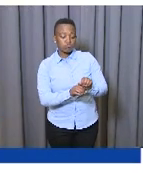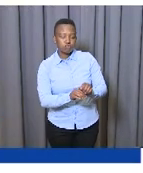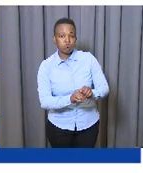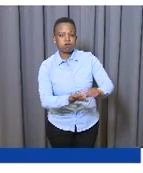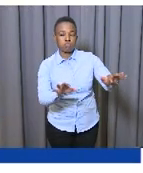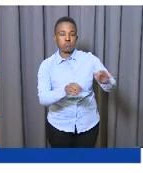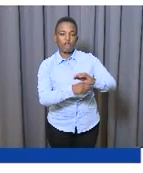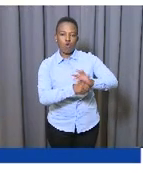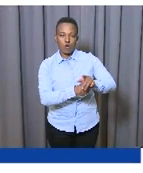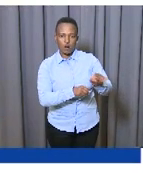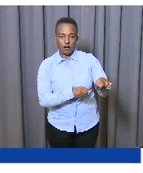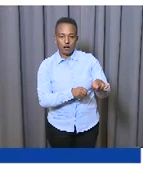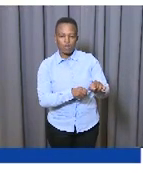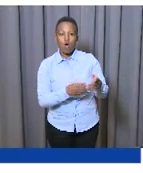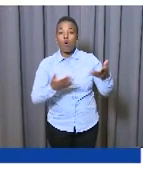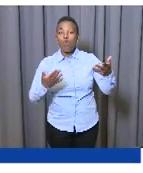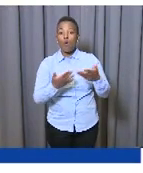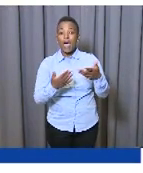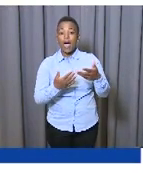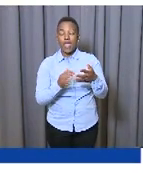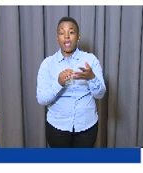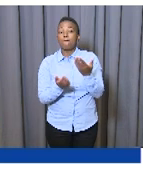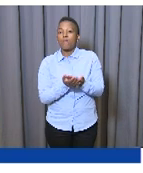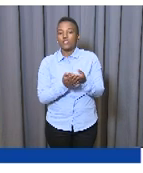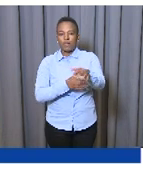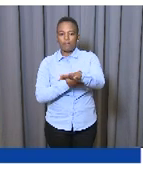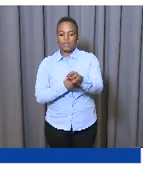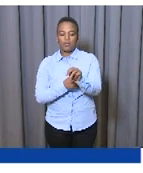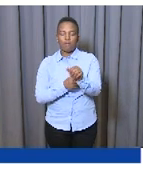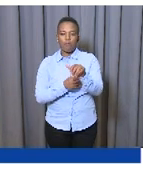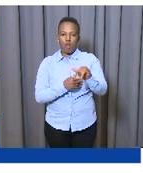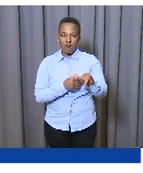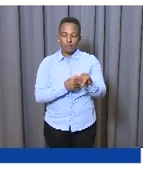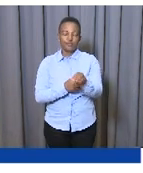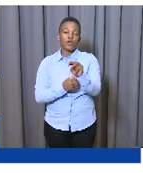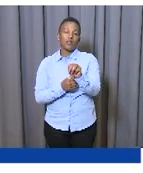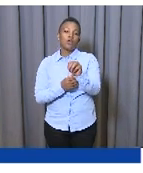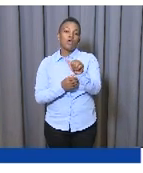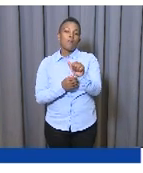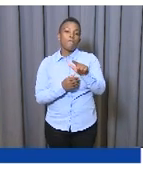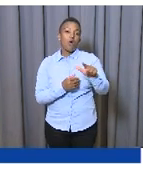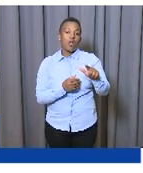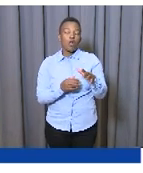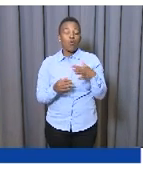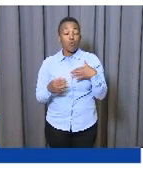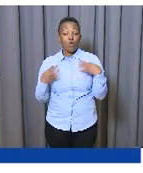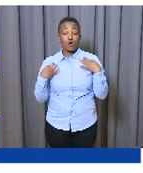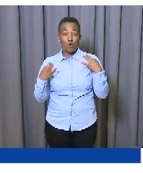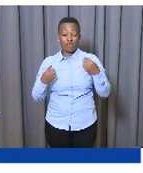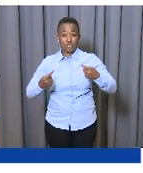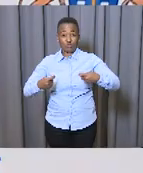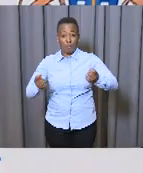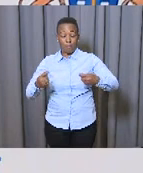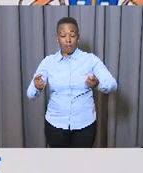are going to take place. Firstly, it's in the malls. So the retail sector is seen as a high-risk sector. In the Western